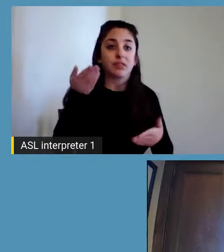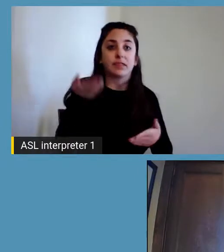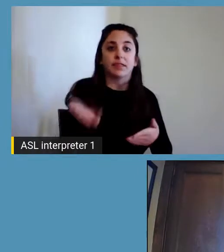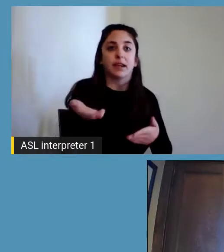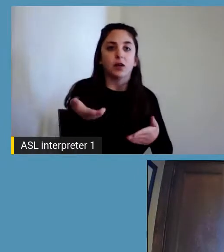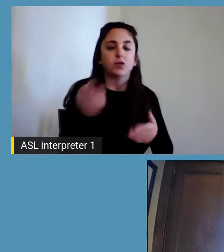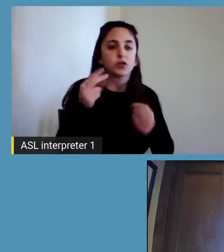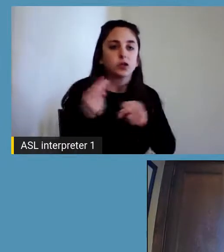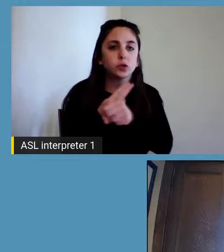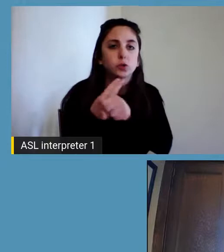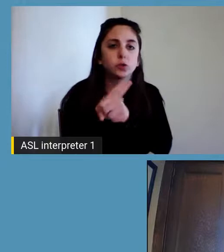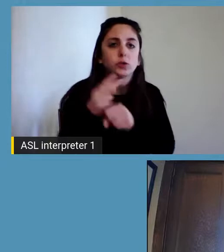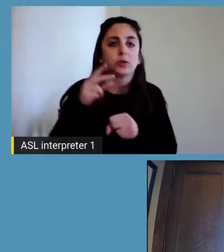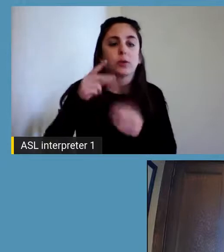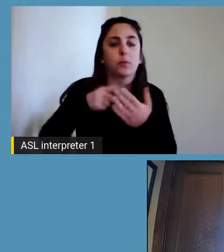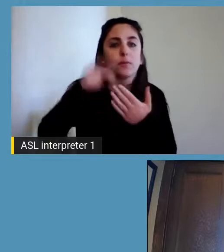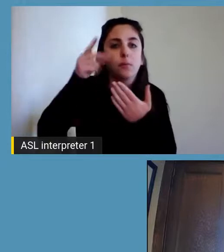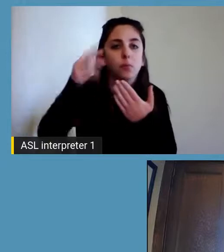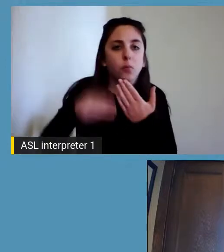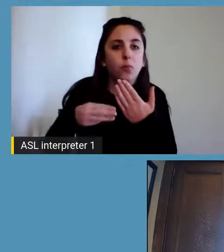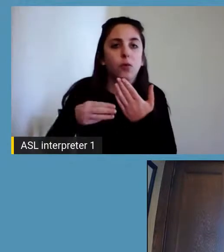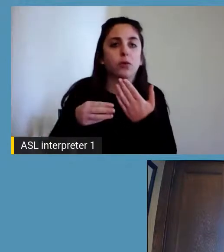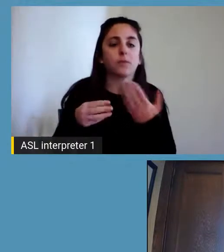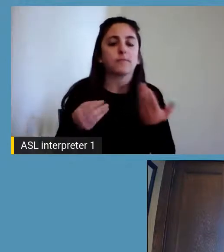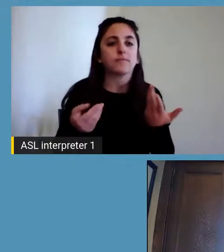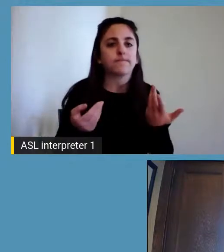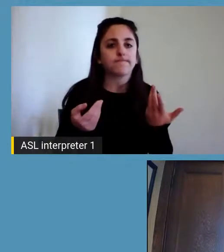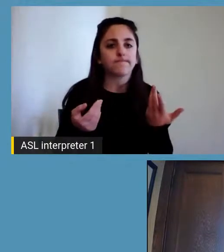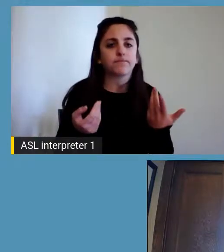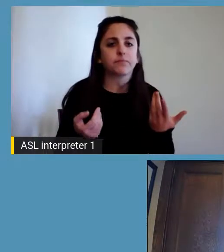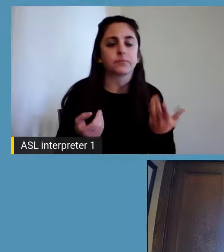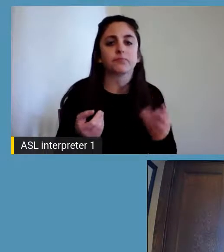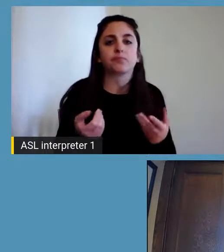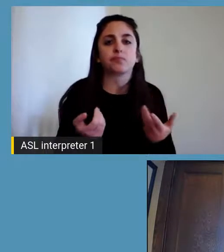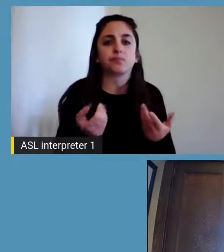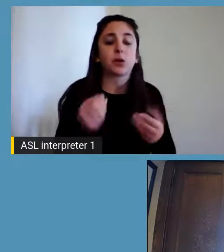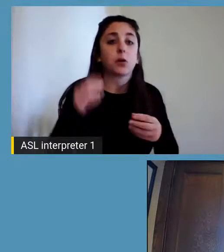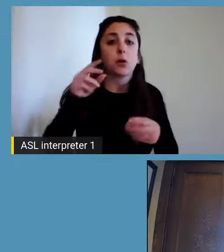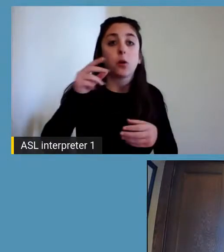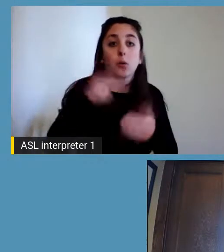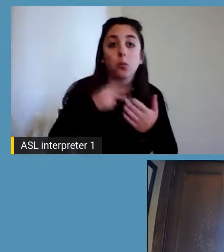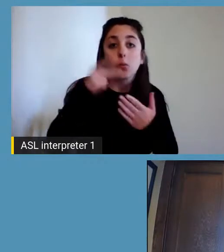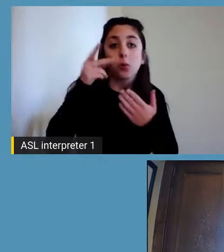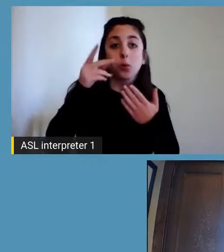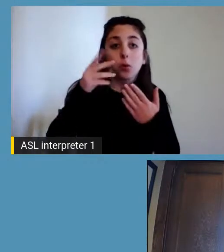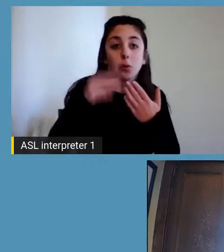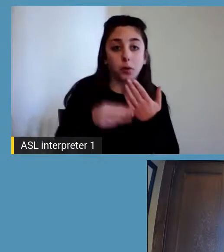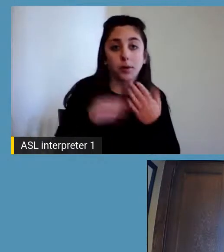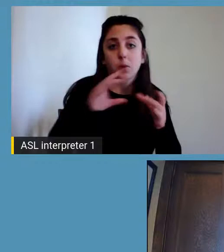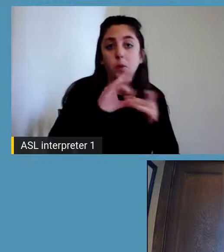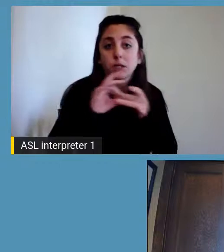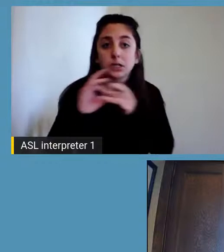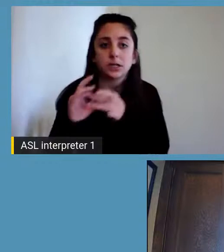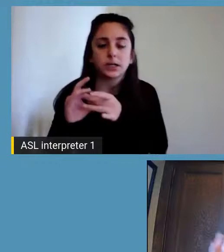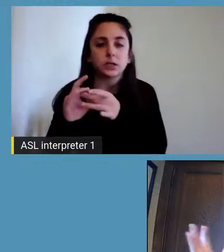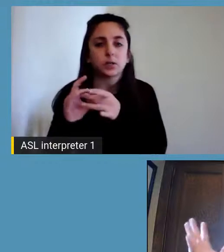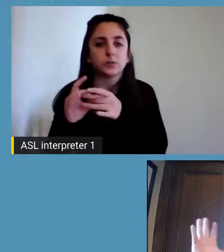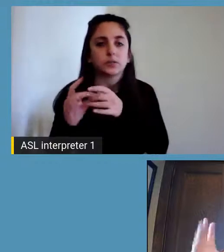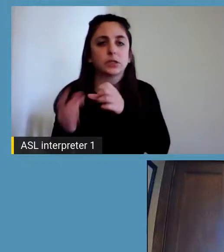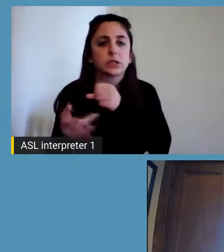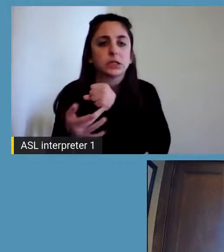aspects of these of the program though that deal with actually digitizing existing garments? You know,